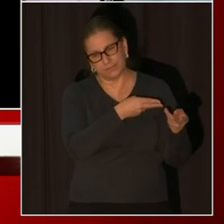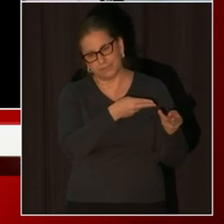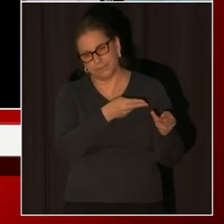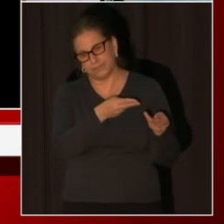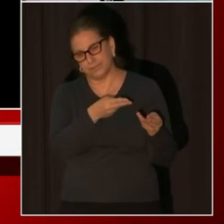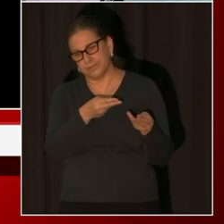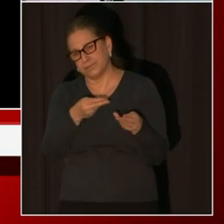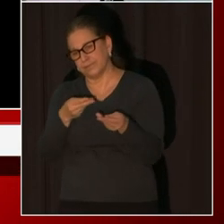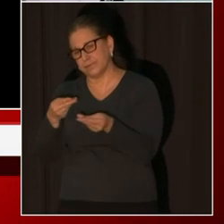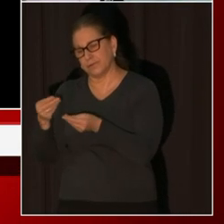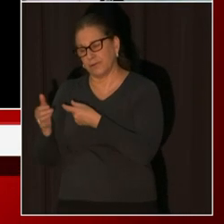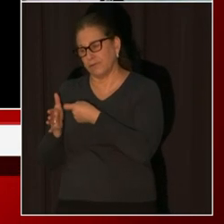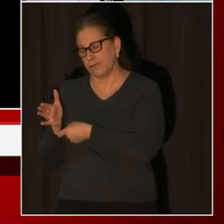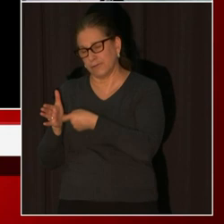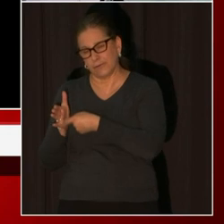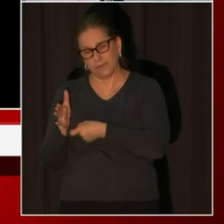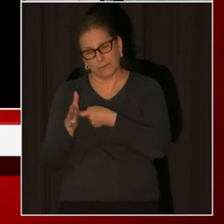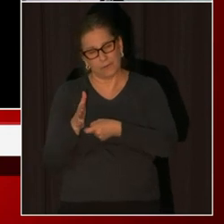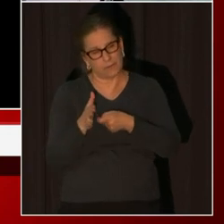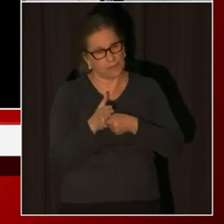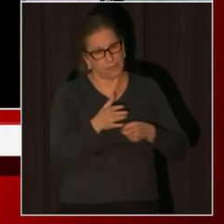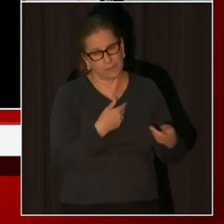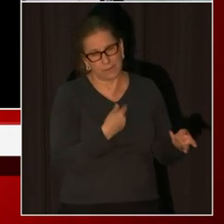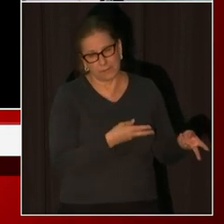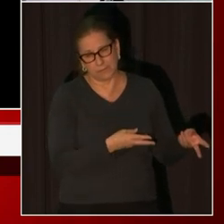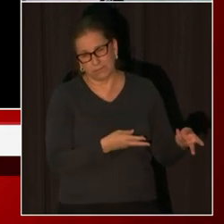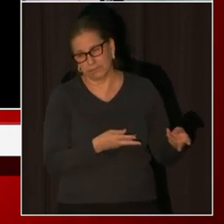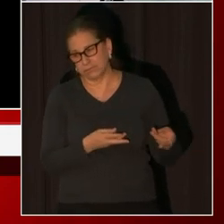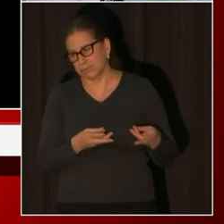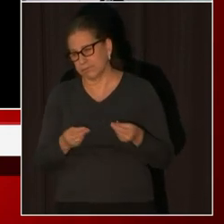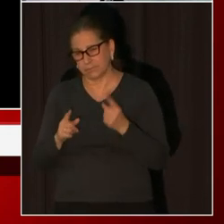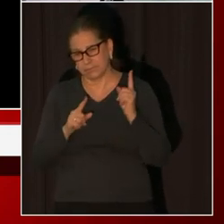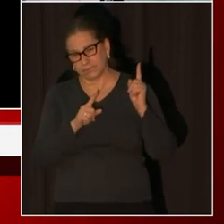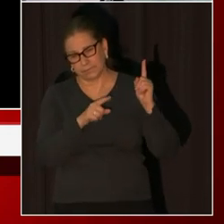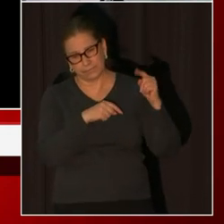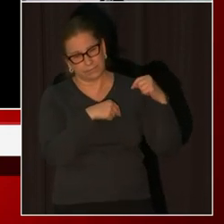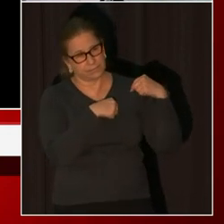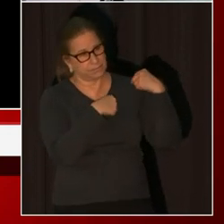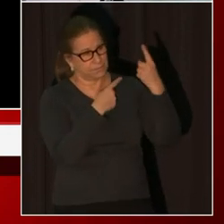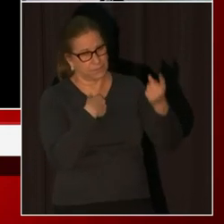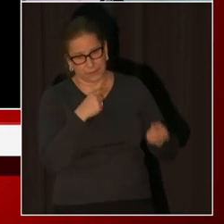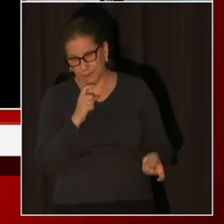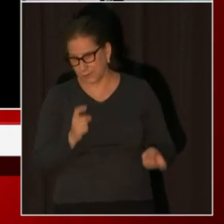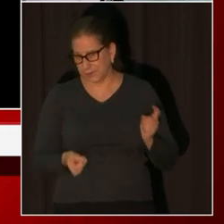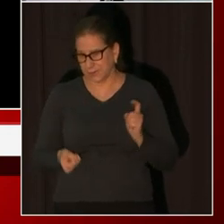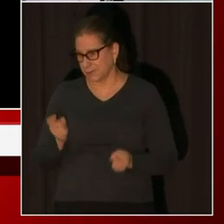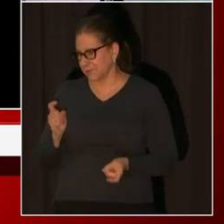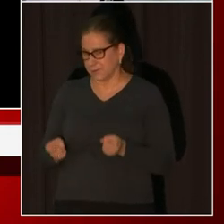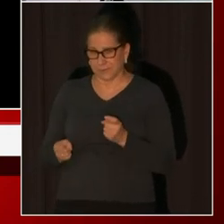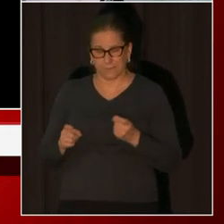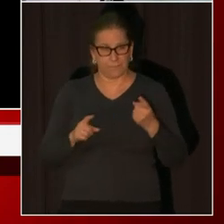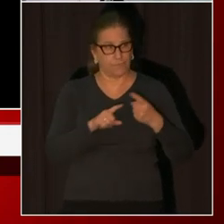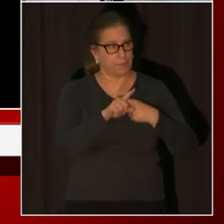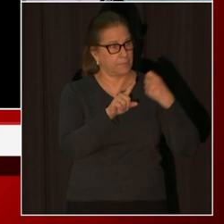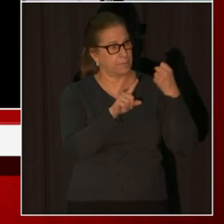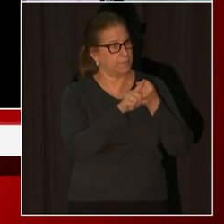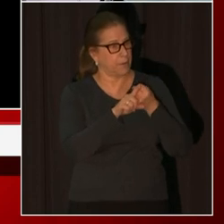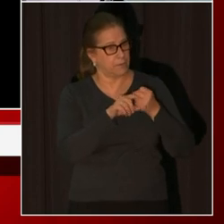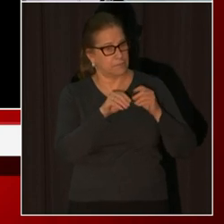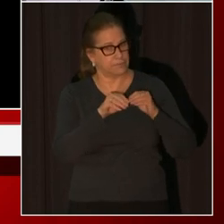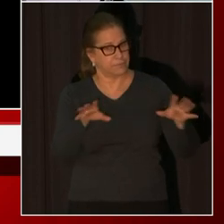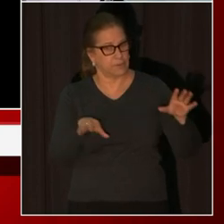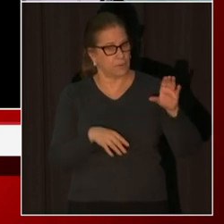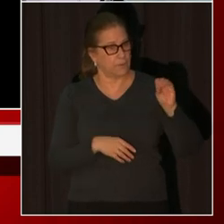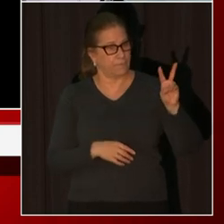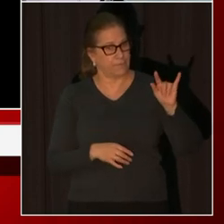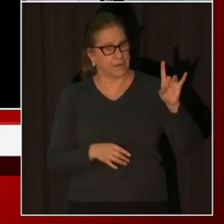that we have experienced in addressing this pandemic, these represent categories of spending and